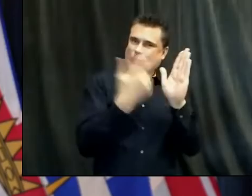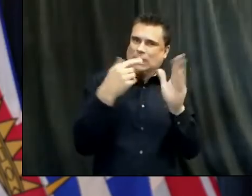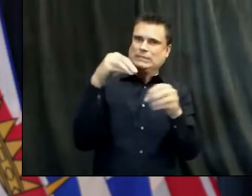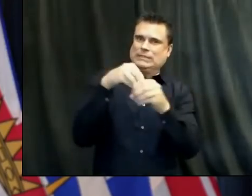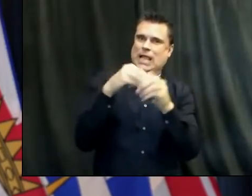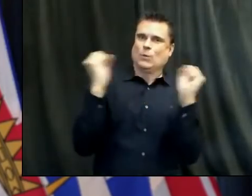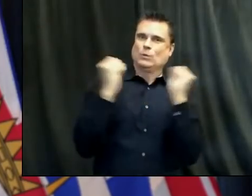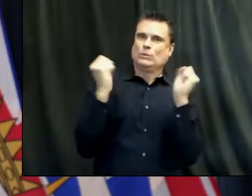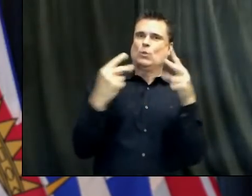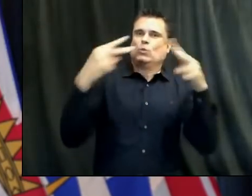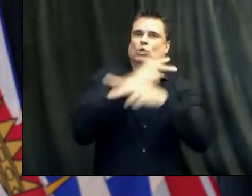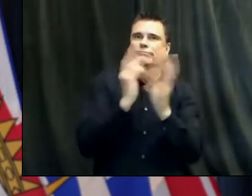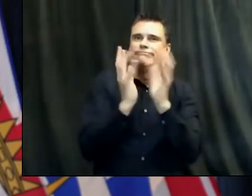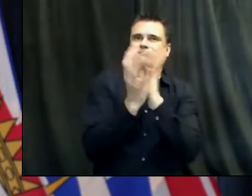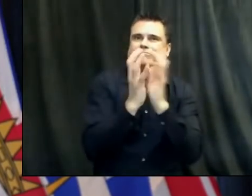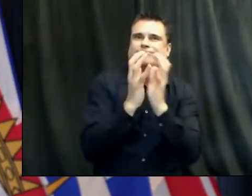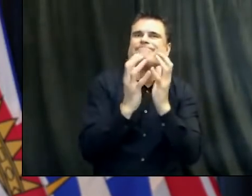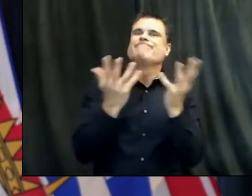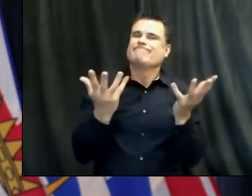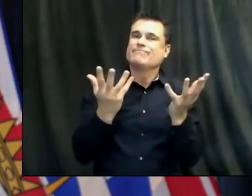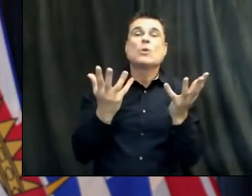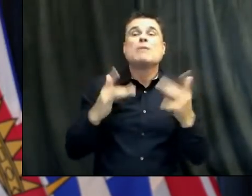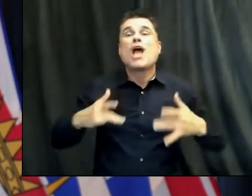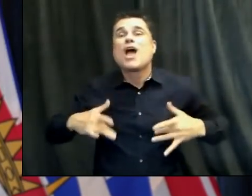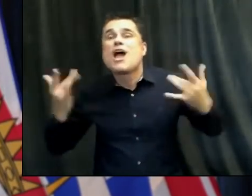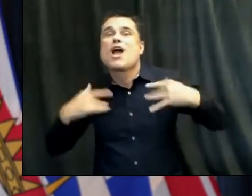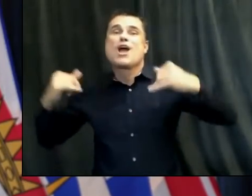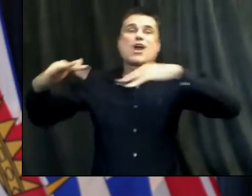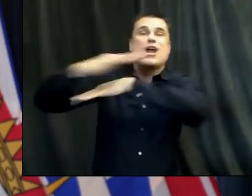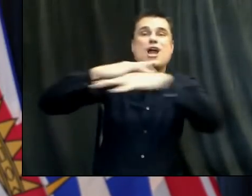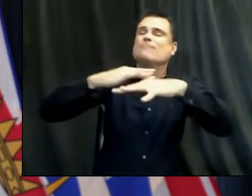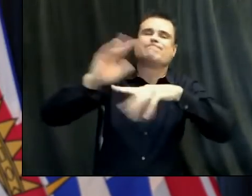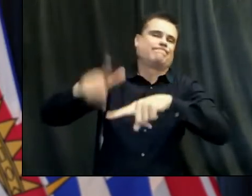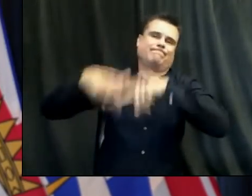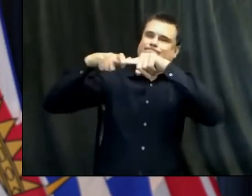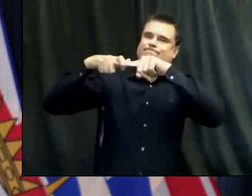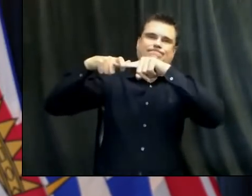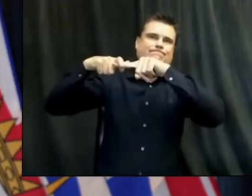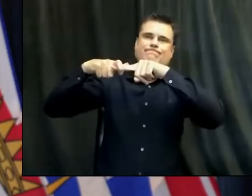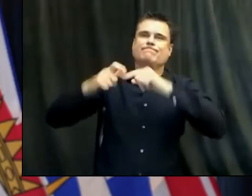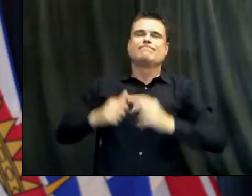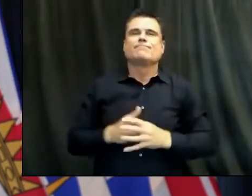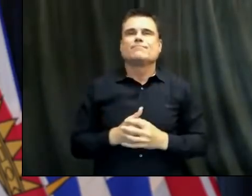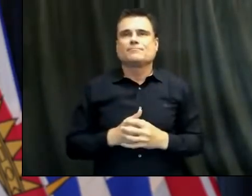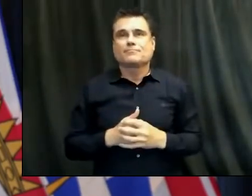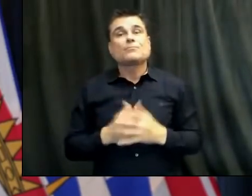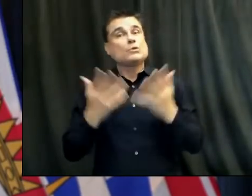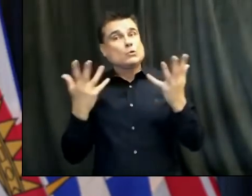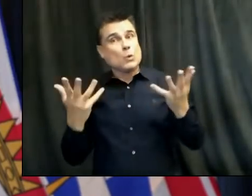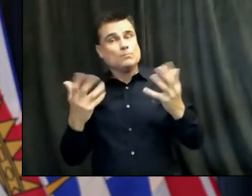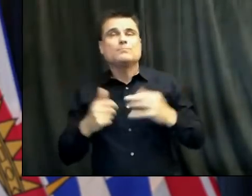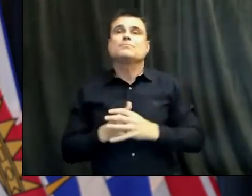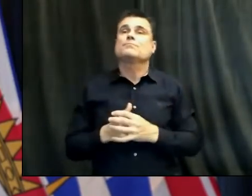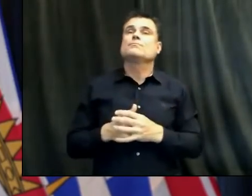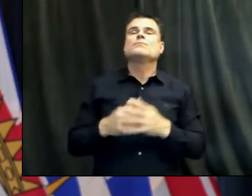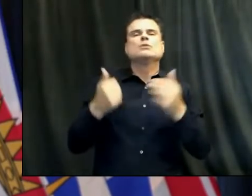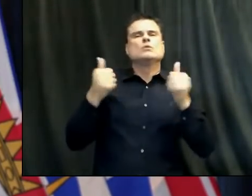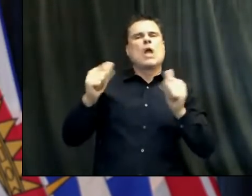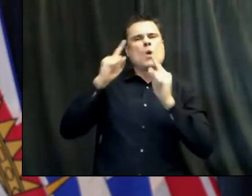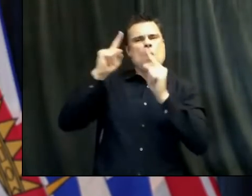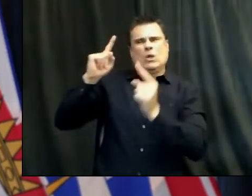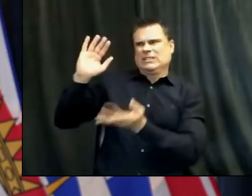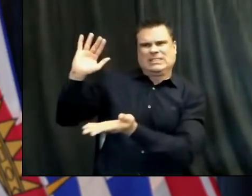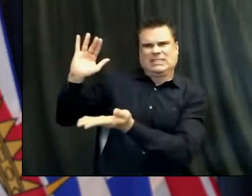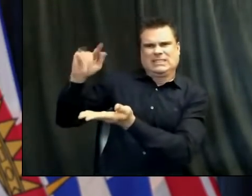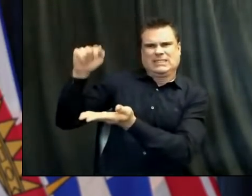those COVID safety plans that worked fine up until a few weeks ago, we now need to step back and say there's some